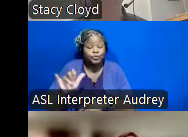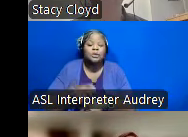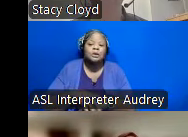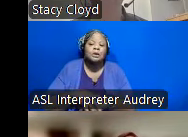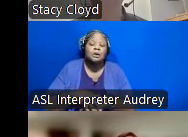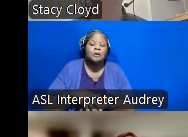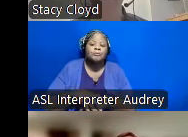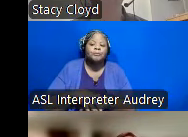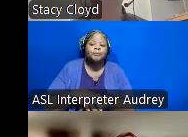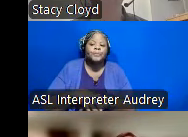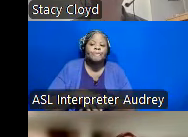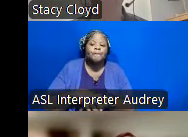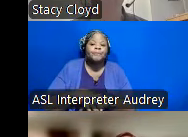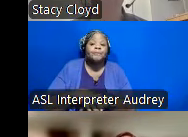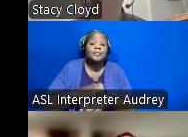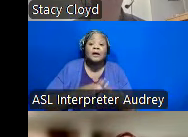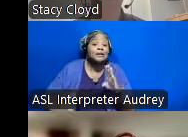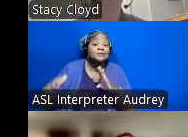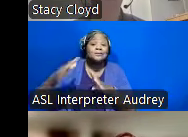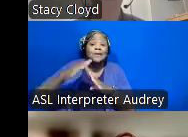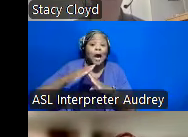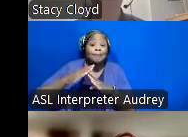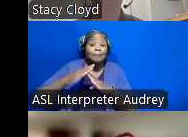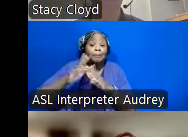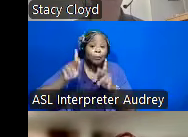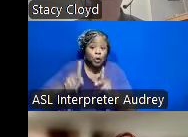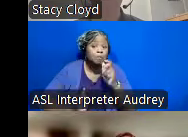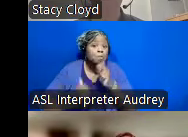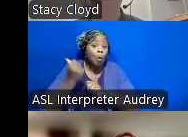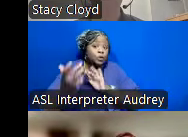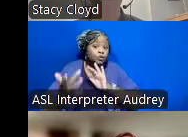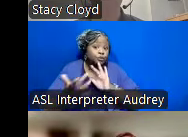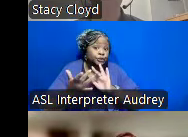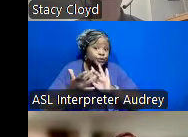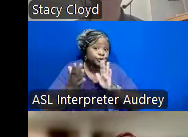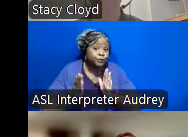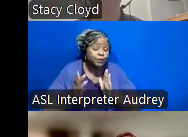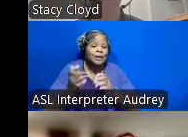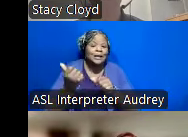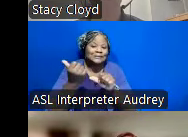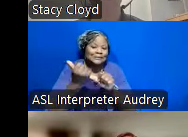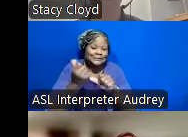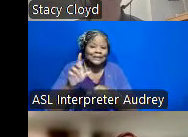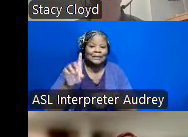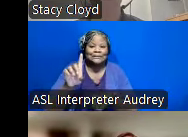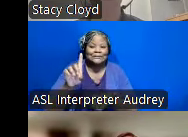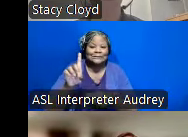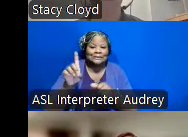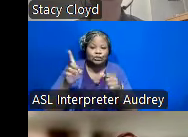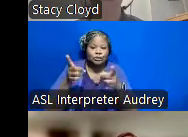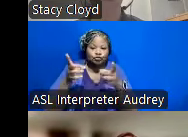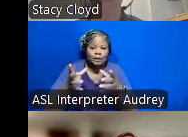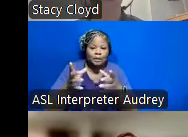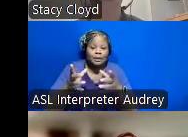the top person in the hierarchy that most advocates can reach would be the assistant district manager. If you throw around the